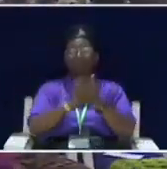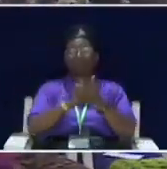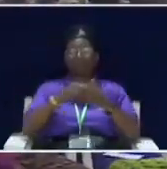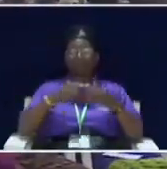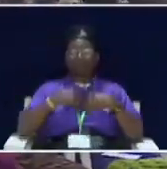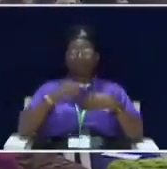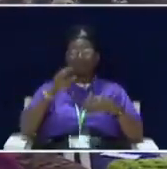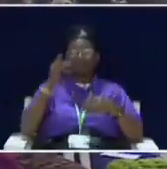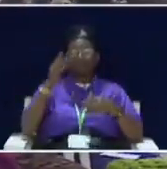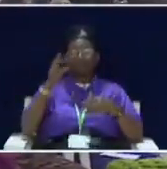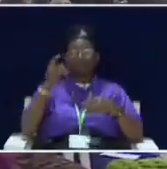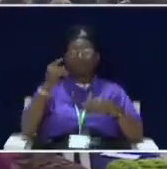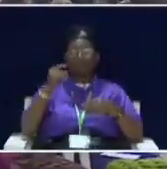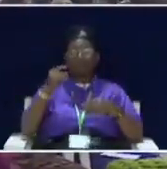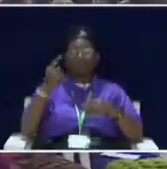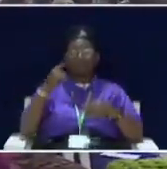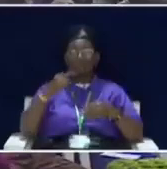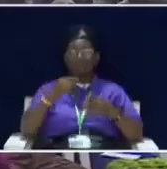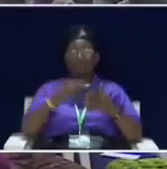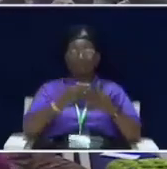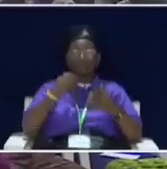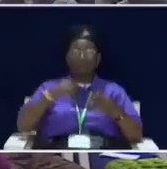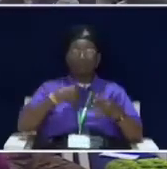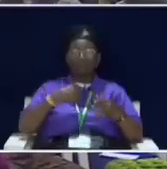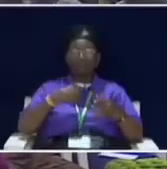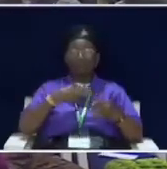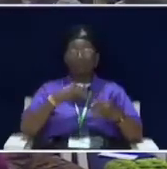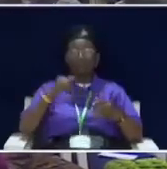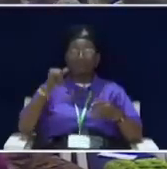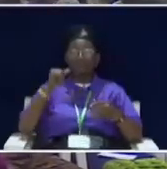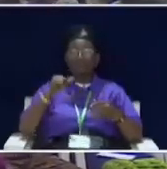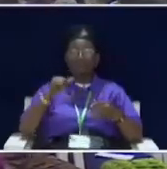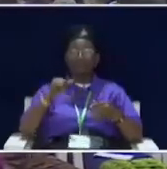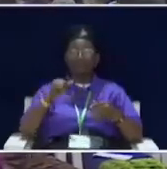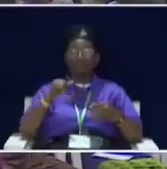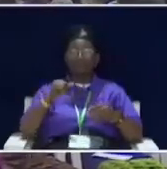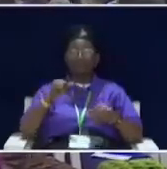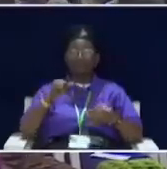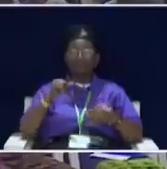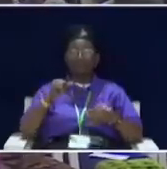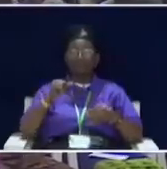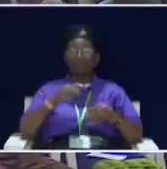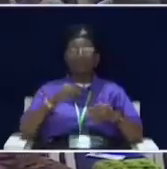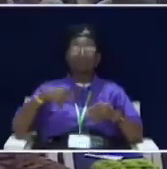Thank God that he had used them mightily.